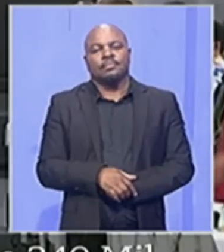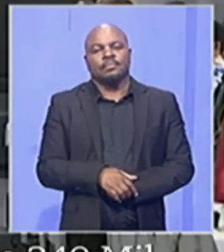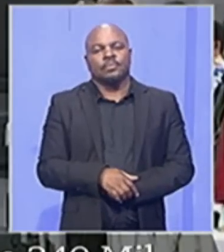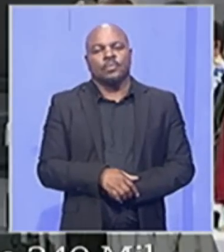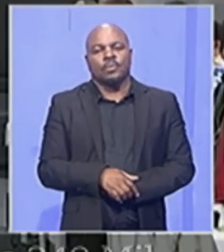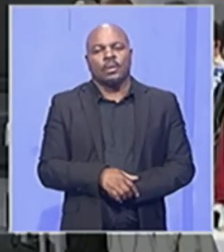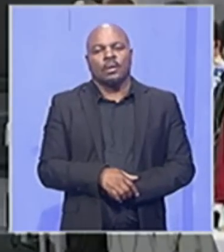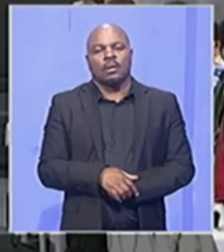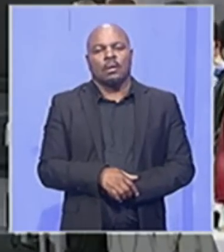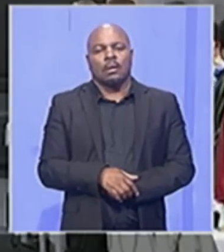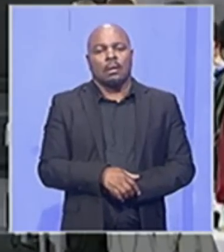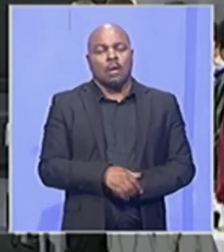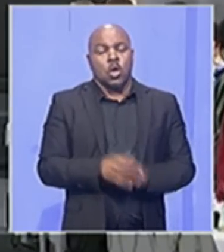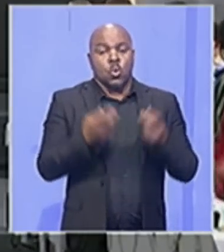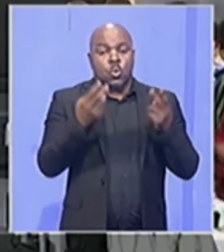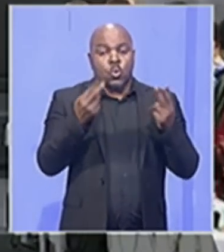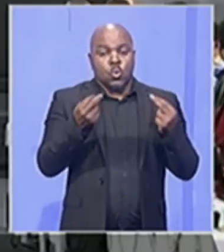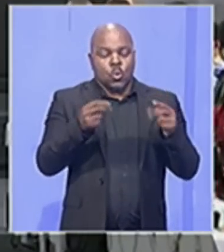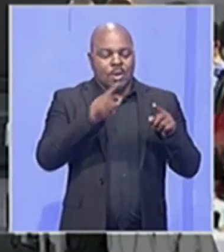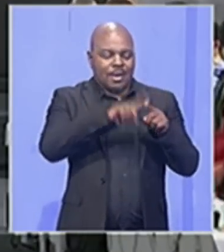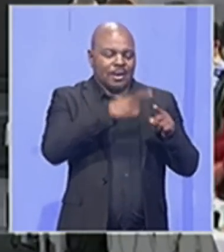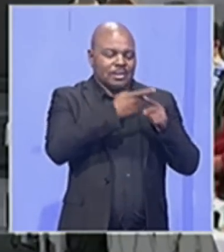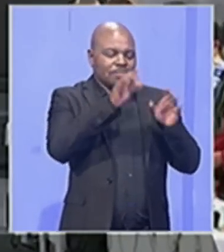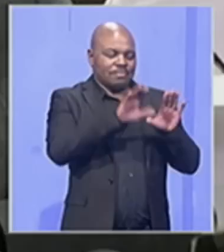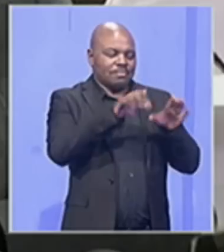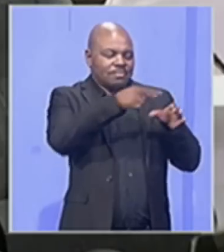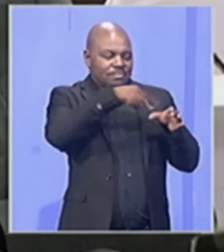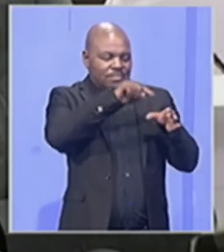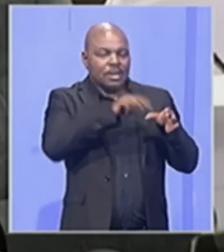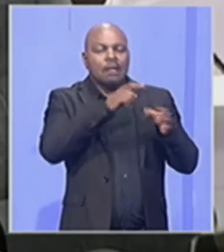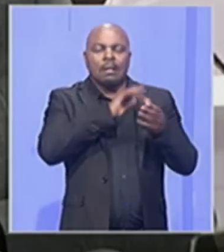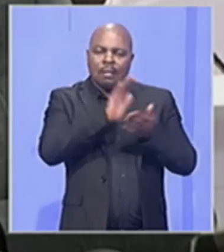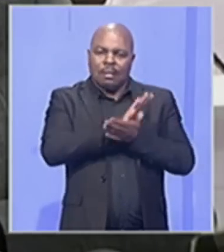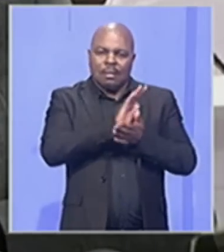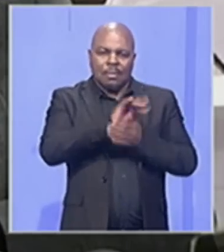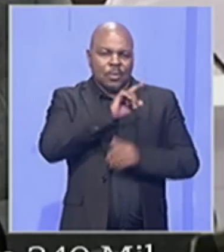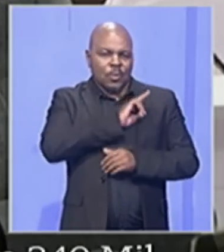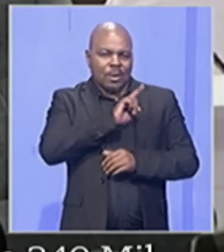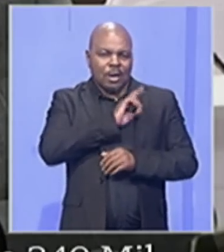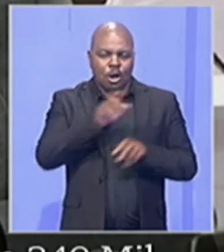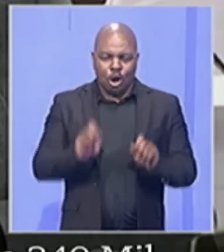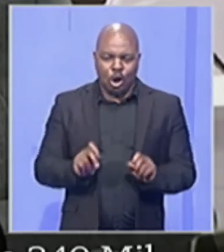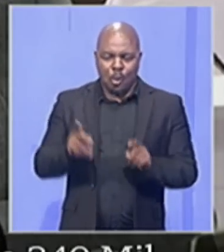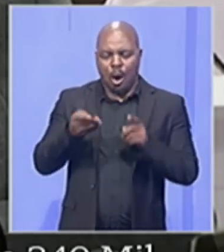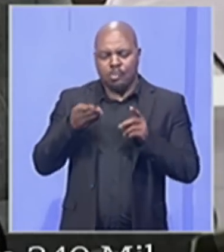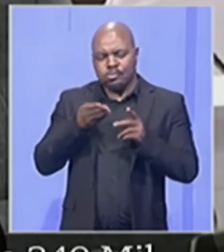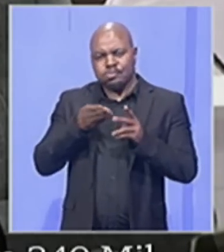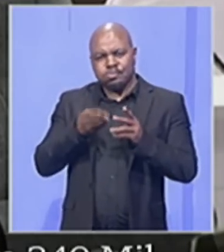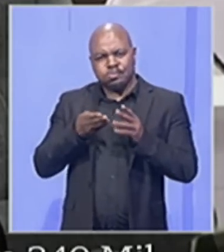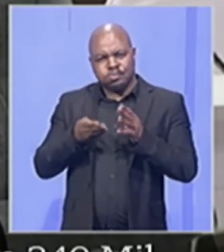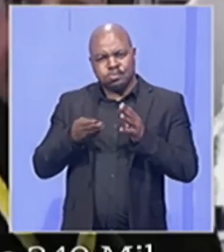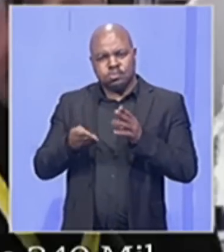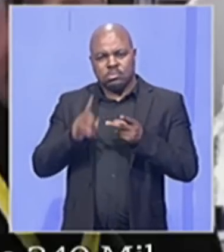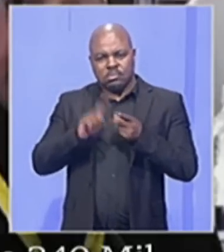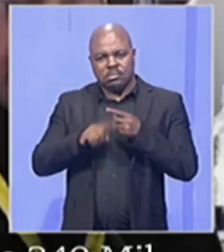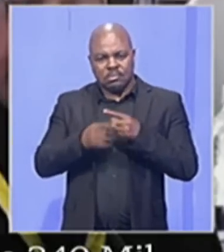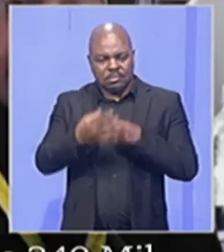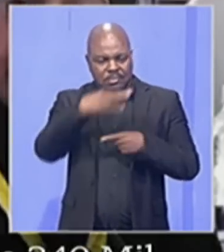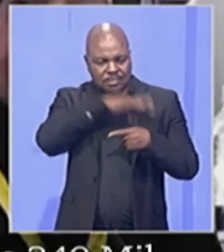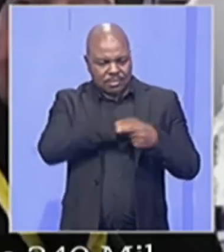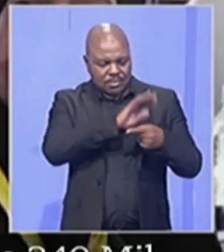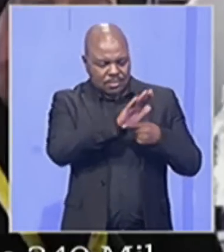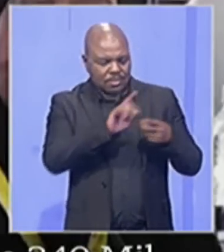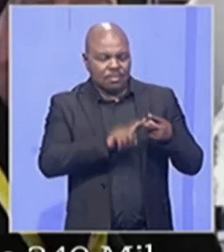Ditho tsa kabinete ya mmuso motjha wa naha wa kopanelo di thabetse menyetla e mengatanyana eo di tlang ho ifumana ka ntle ho meputso e